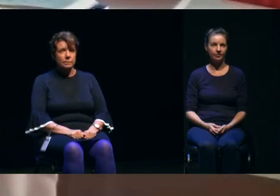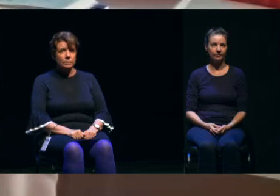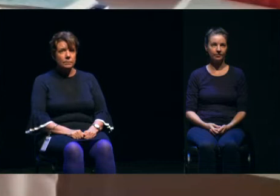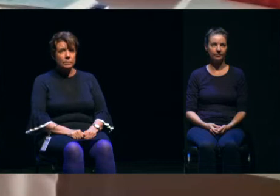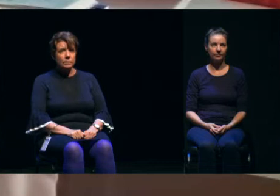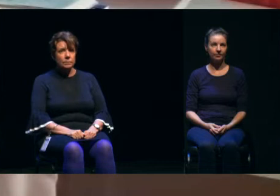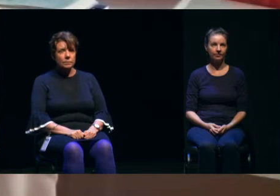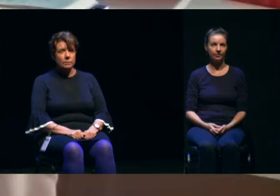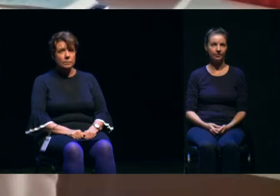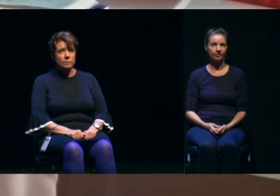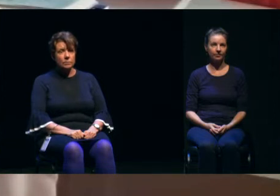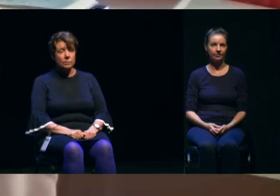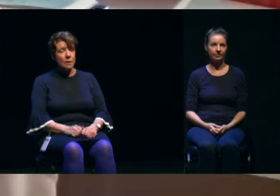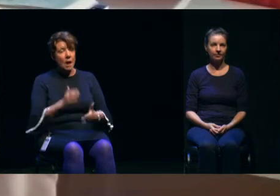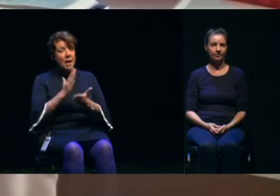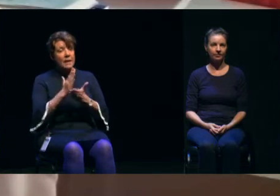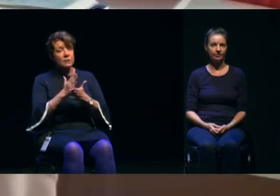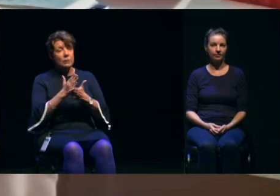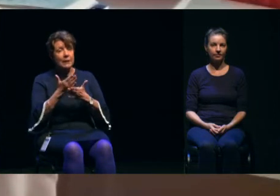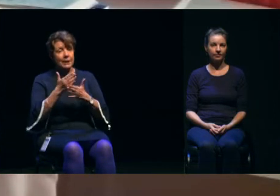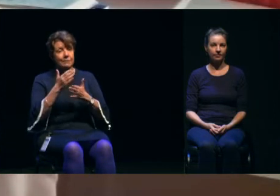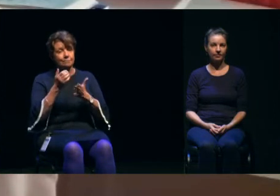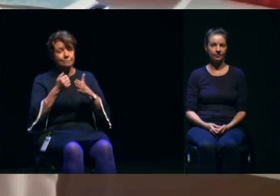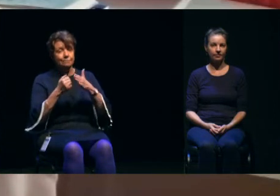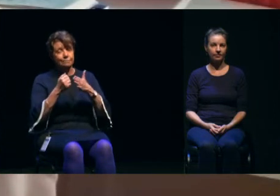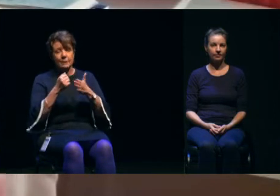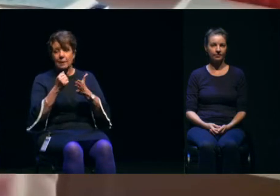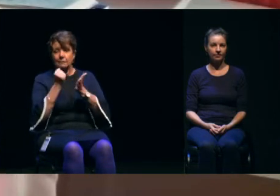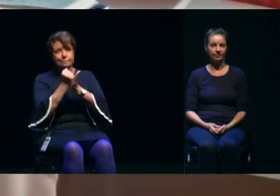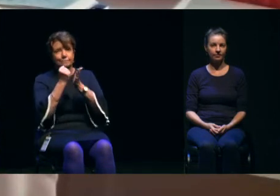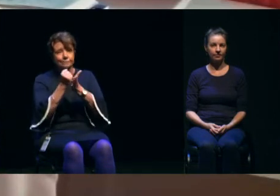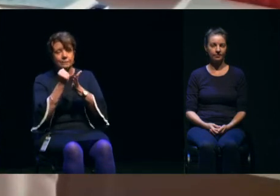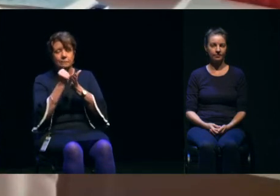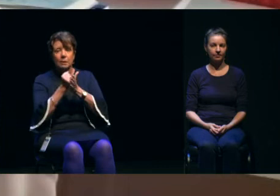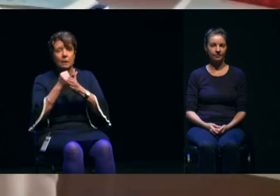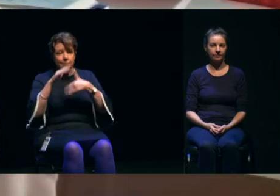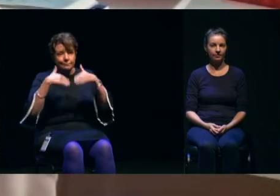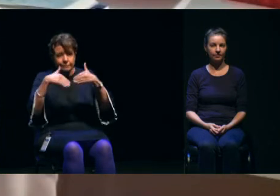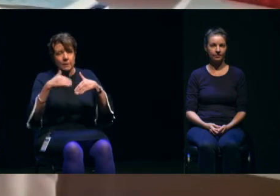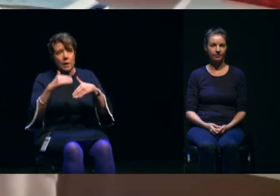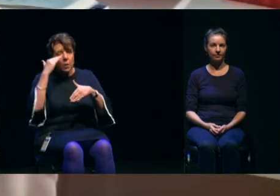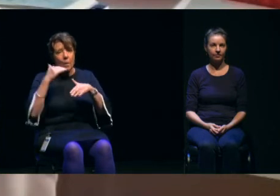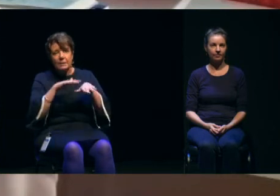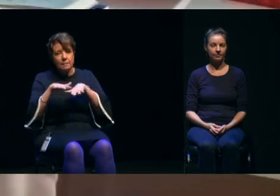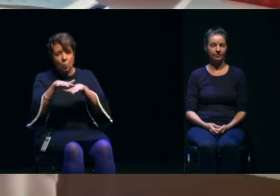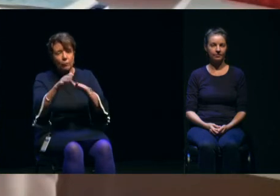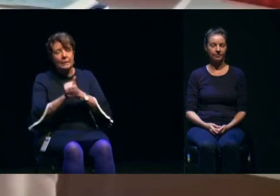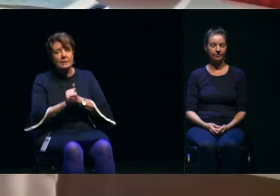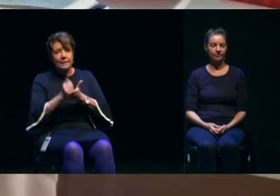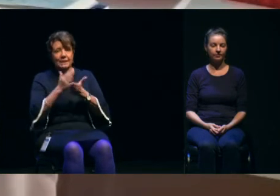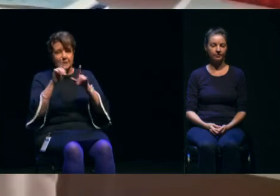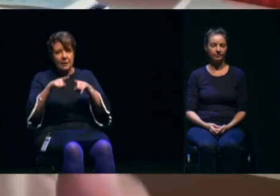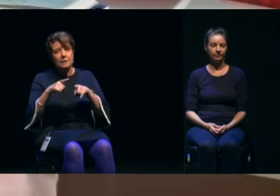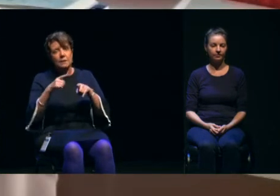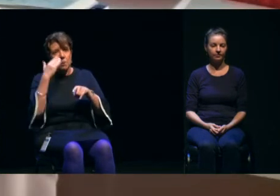what has been the impulse for the women's movement. Now that we can create this global awareness